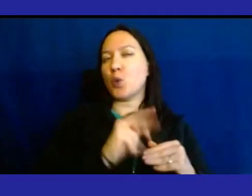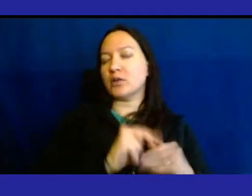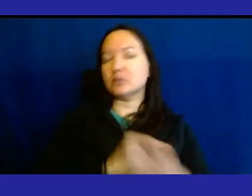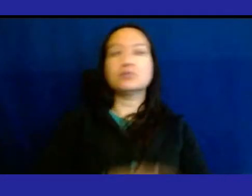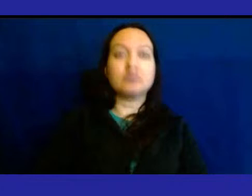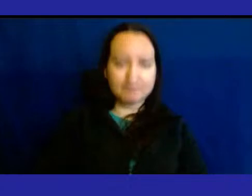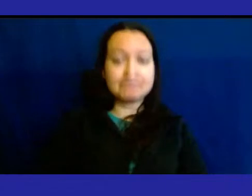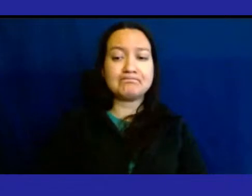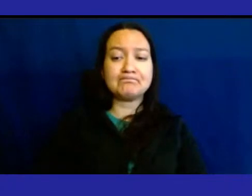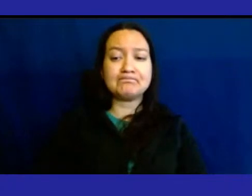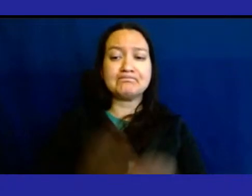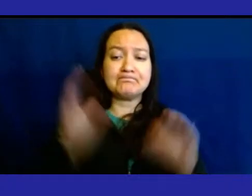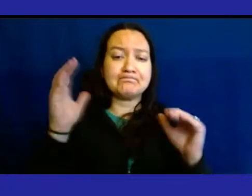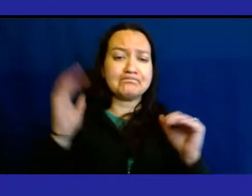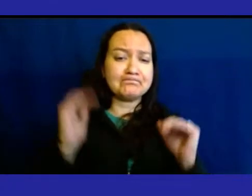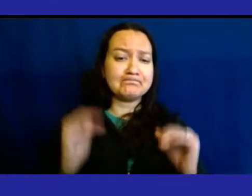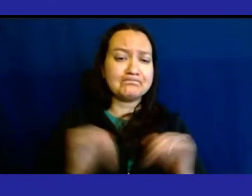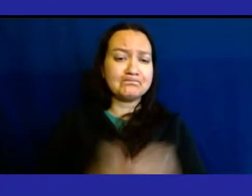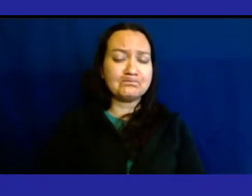Next slide.